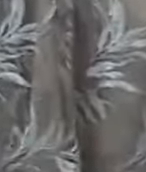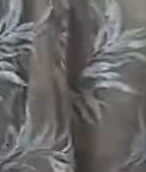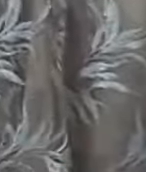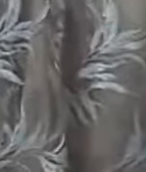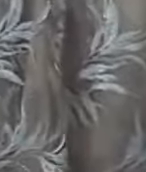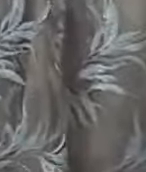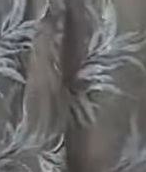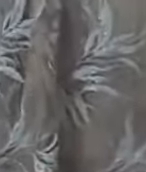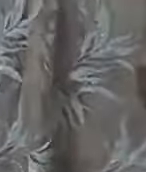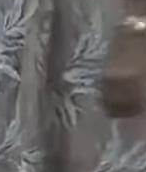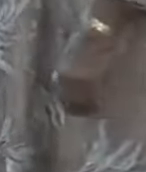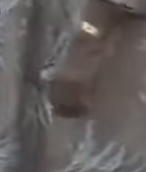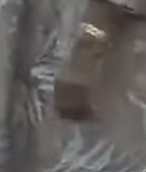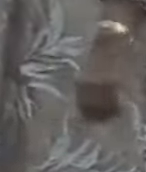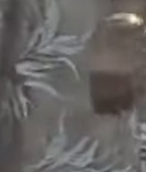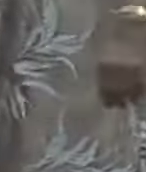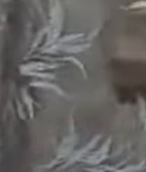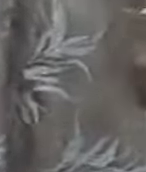Thank you, my Father.